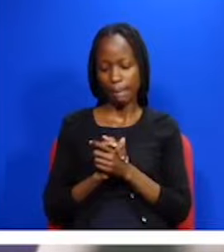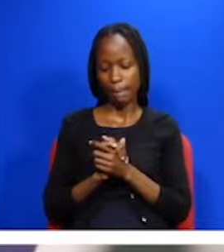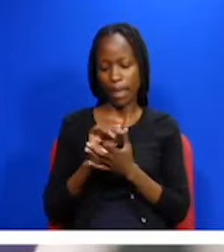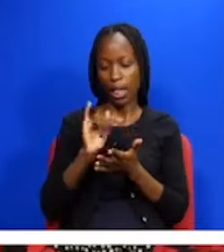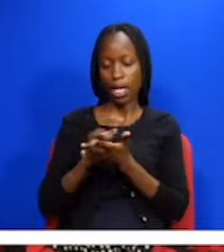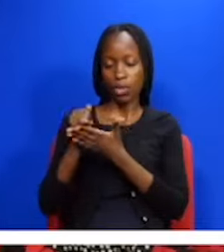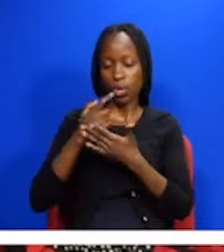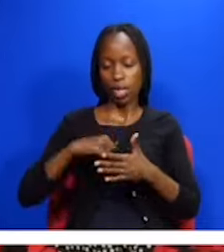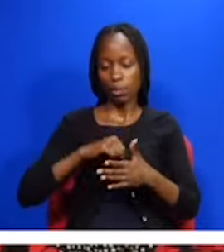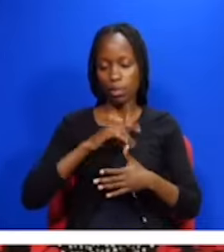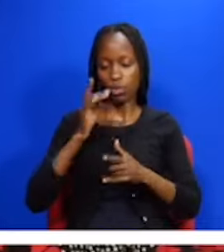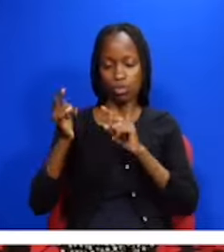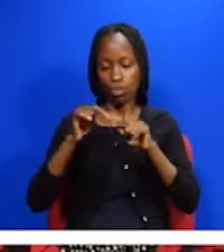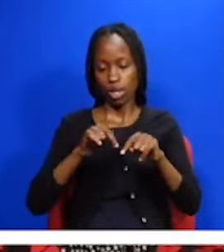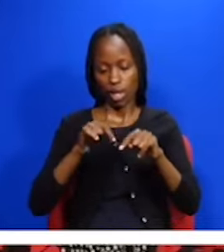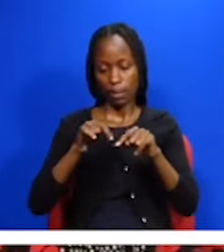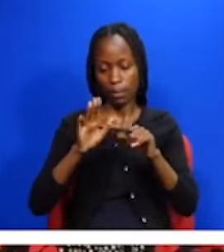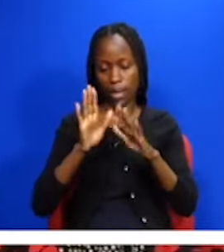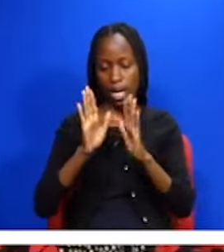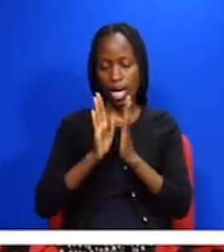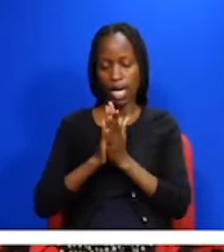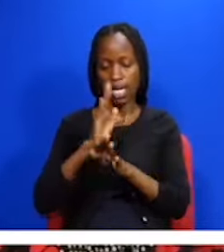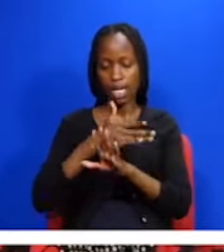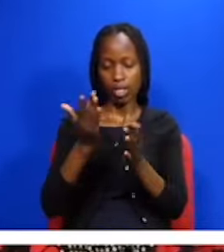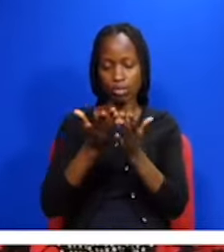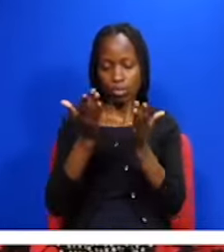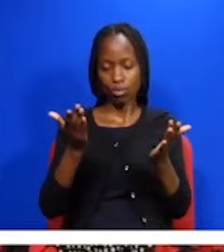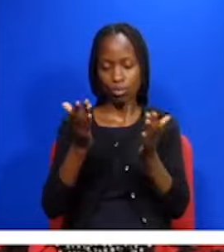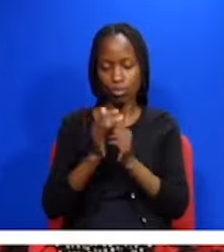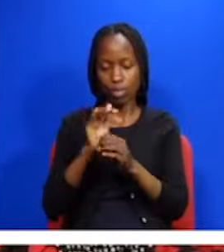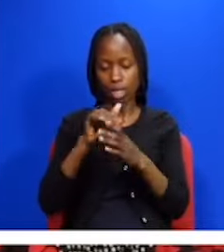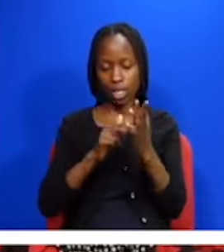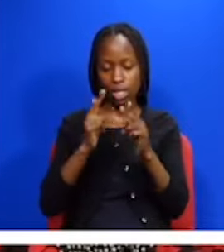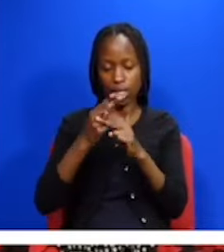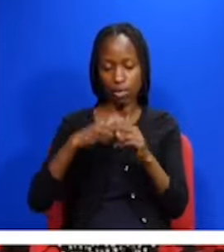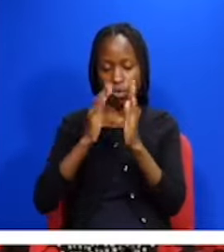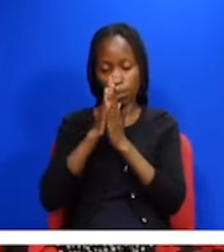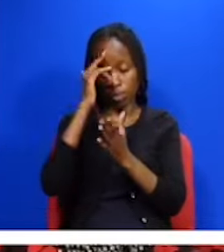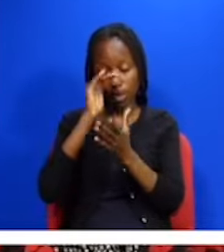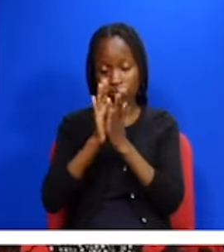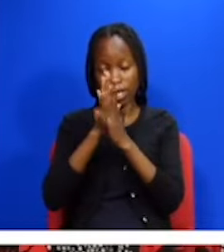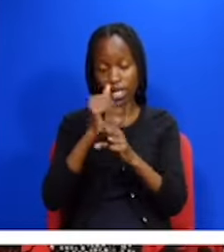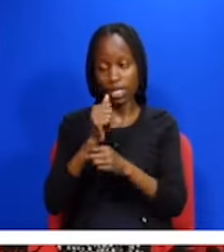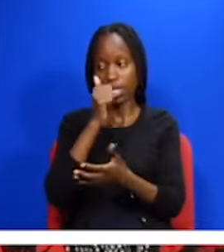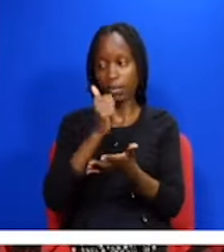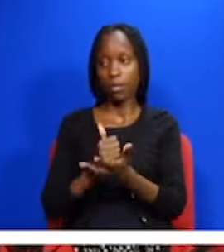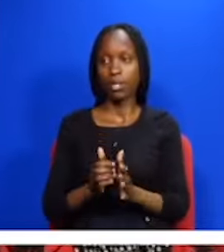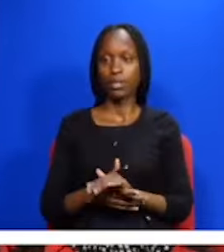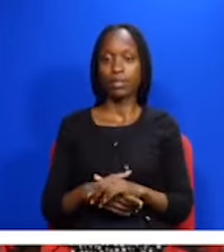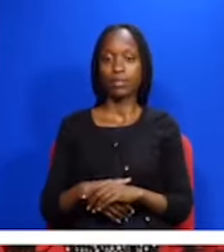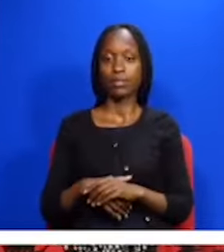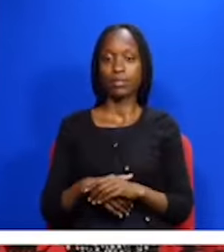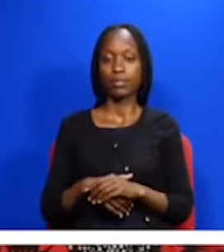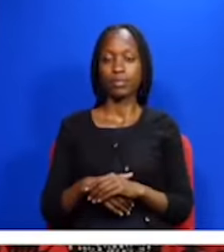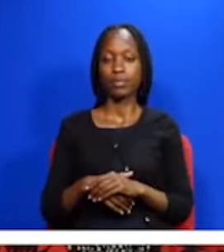that you have enabled us to come here and sing for your presence. That is in Jesus' name we pray, believing and trusting. Amen.